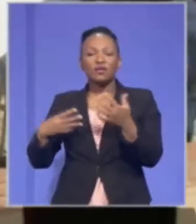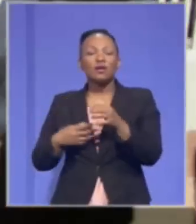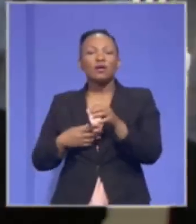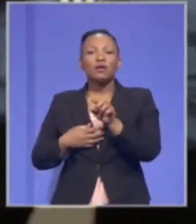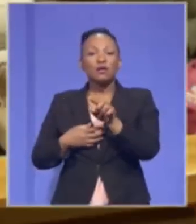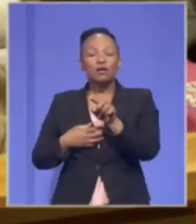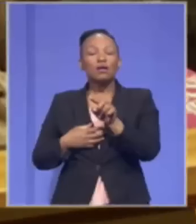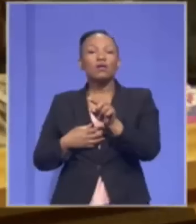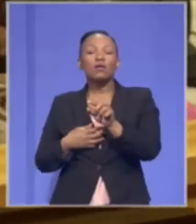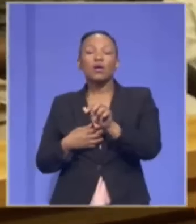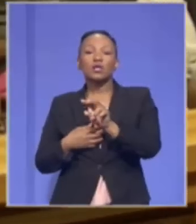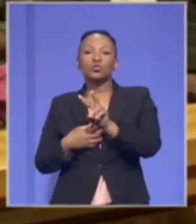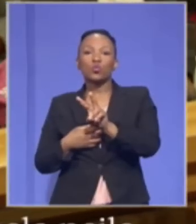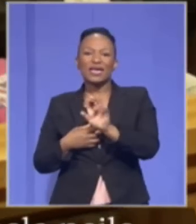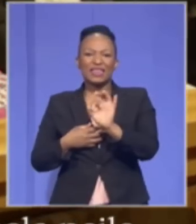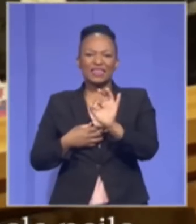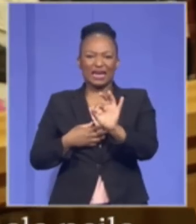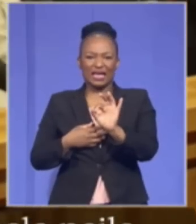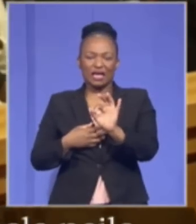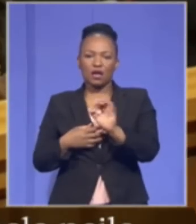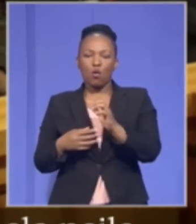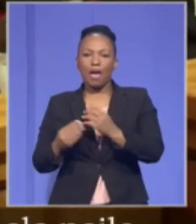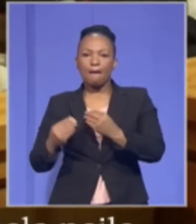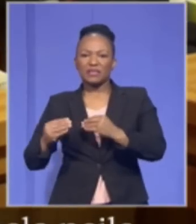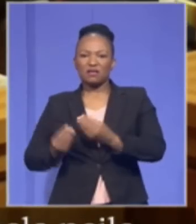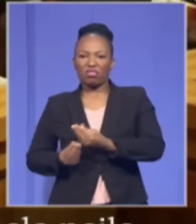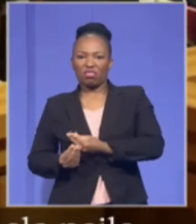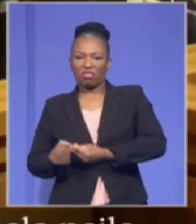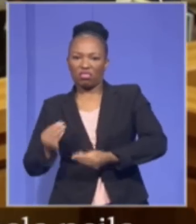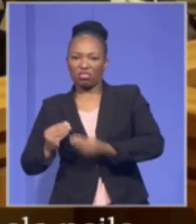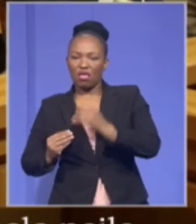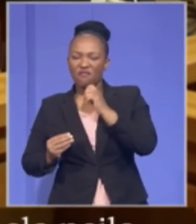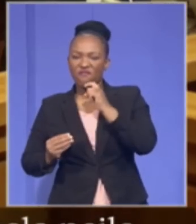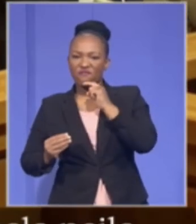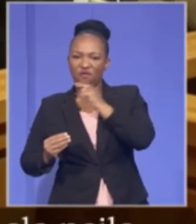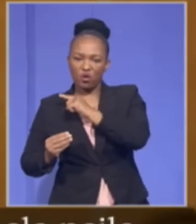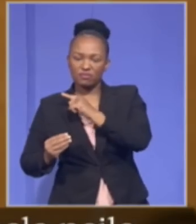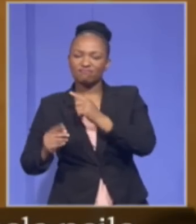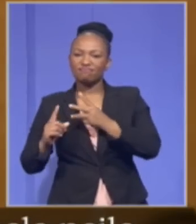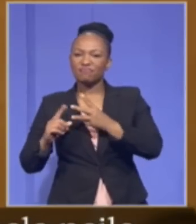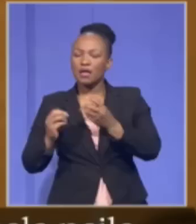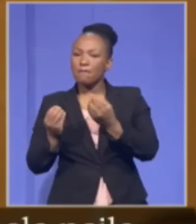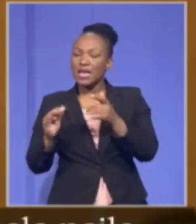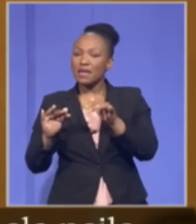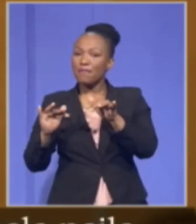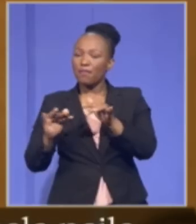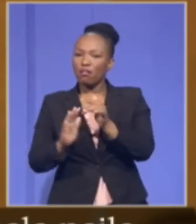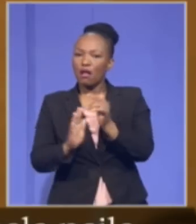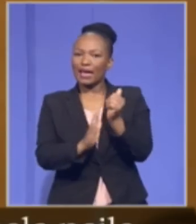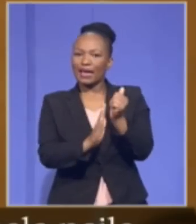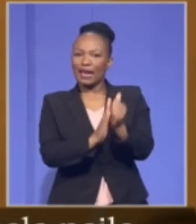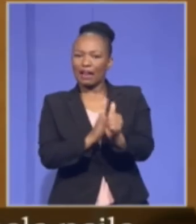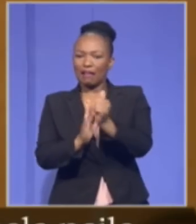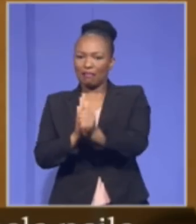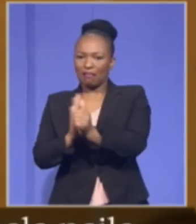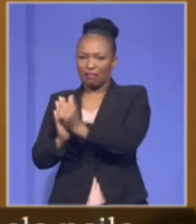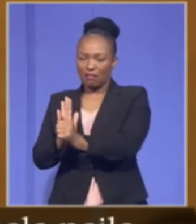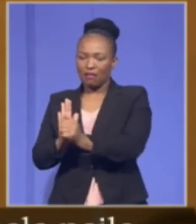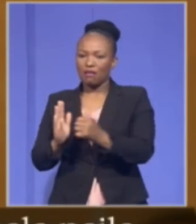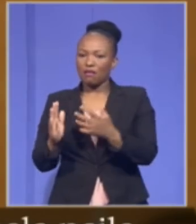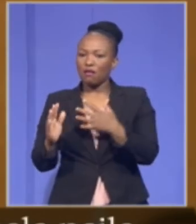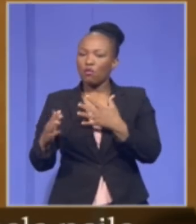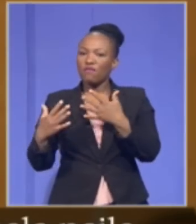go balwa polao go gweba ka tšhelete le bofora tšeo di amago mahu a batho ba senyane ao ka ona go hweditšego ditefelo